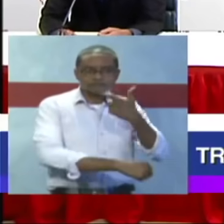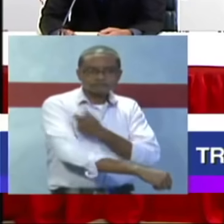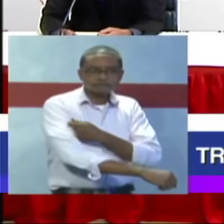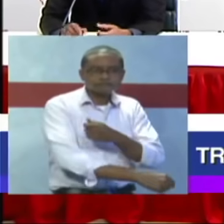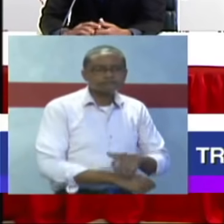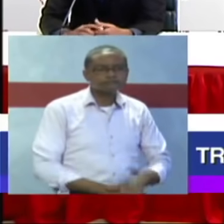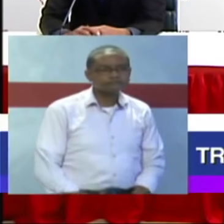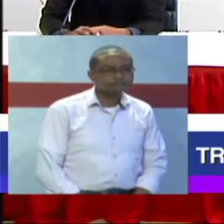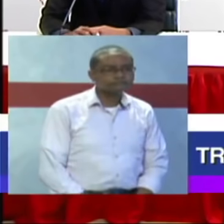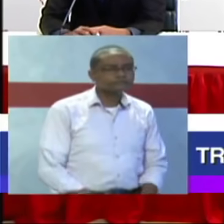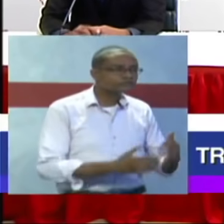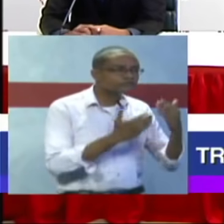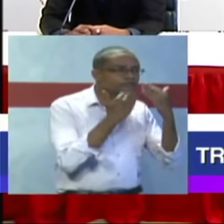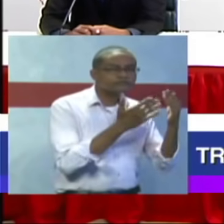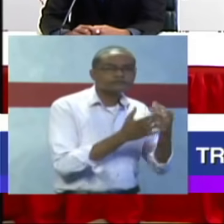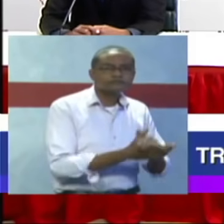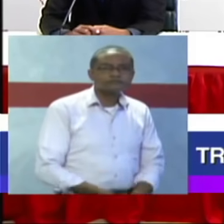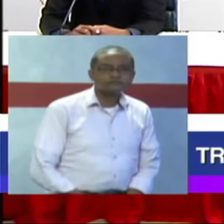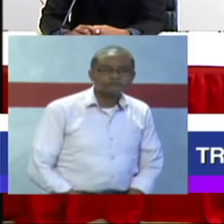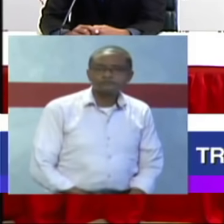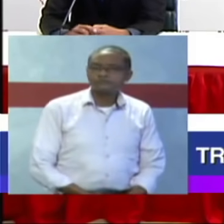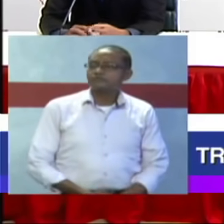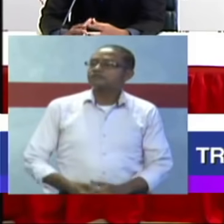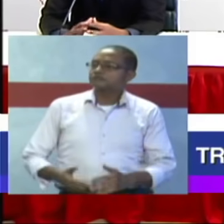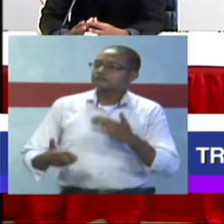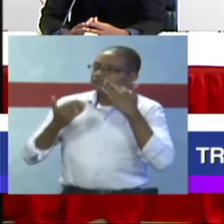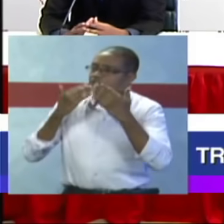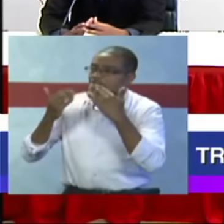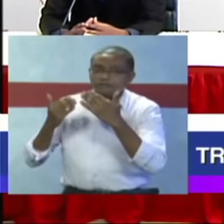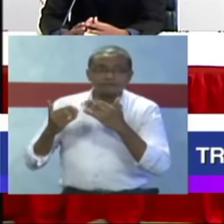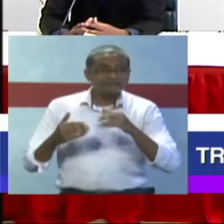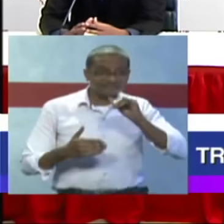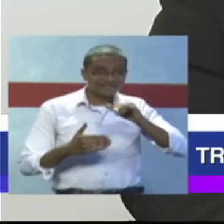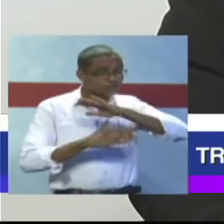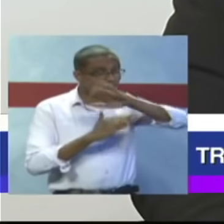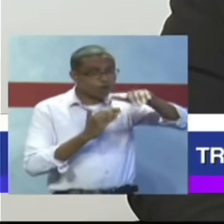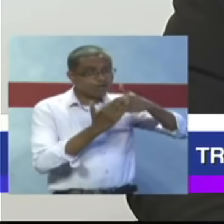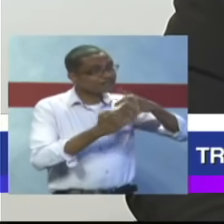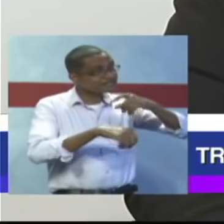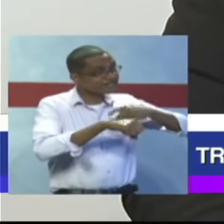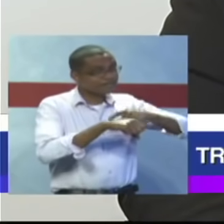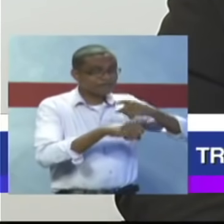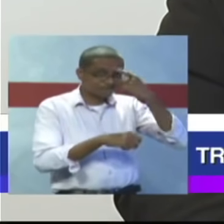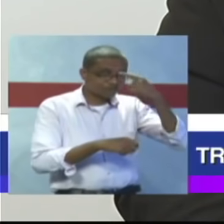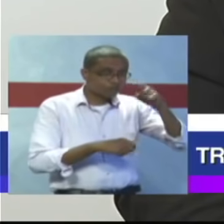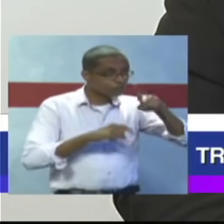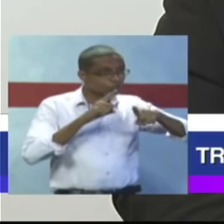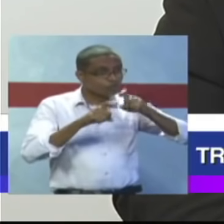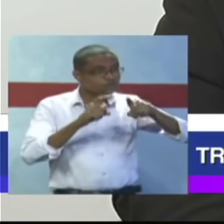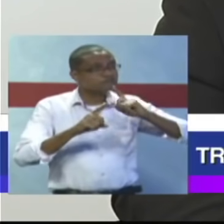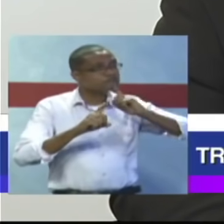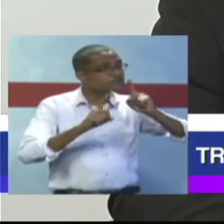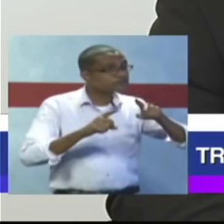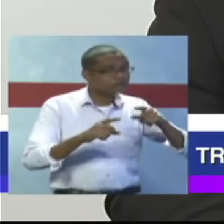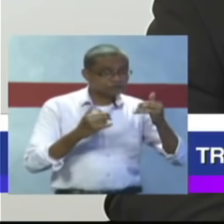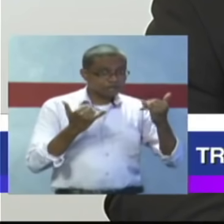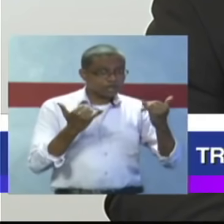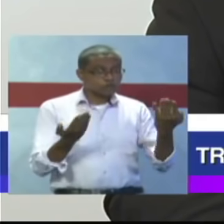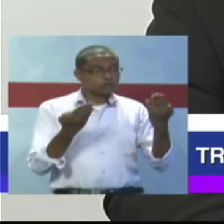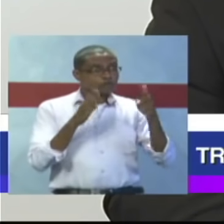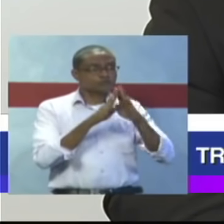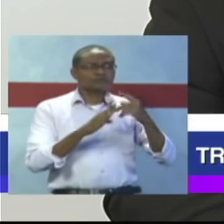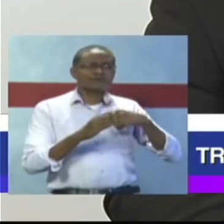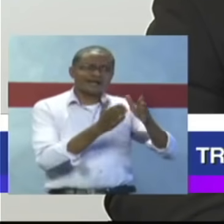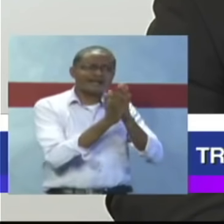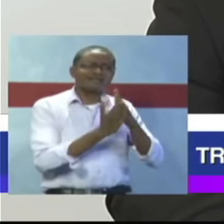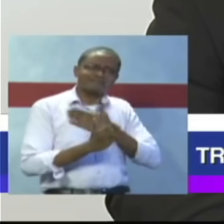very much. Thank you very much, Dr. Surjit Singh. And that's all the time we have for our question and answer segment. In closing, we ask that you